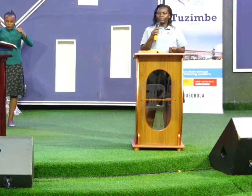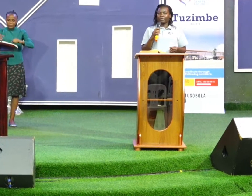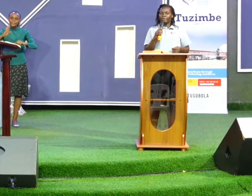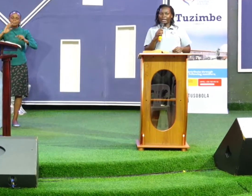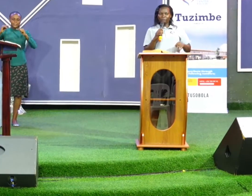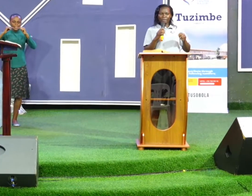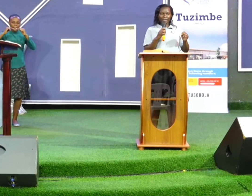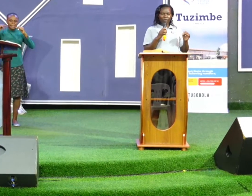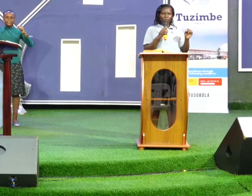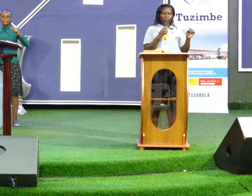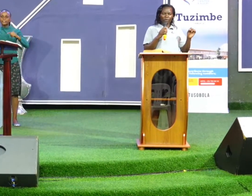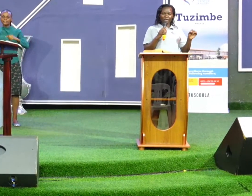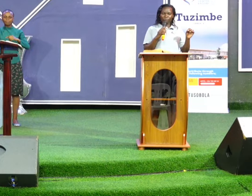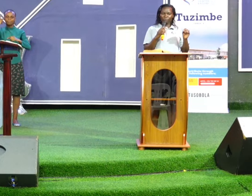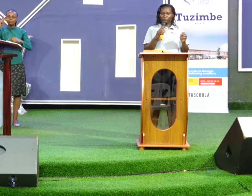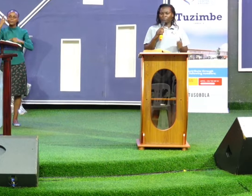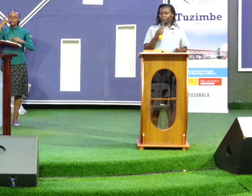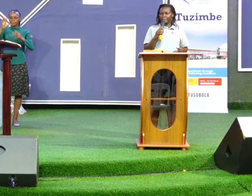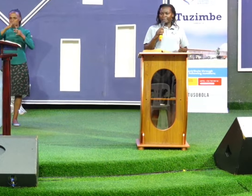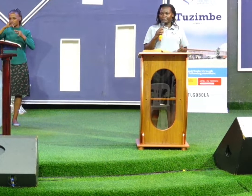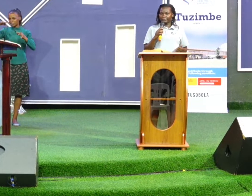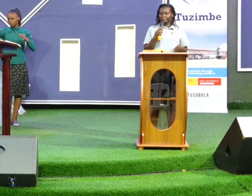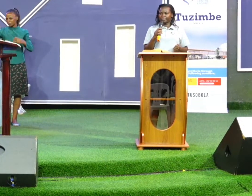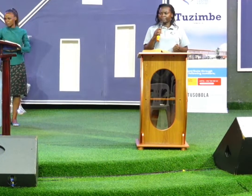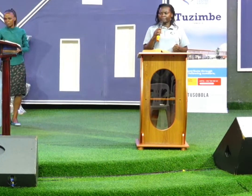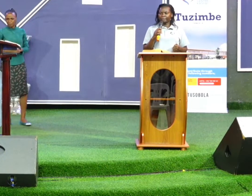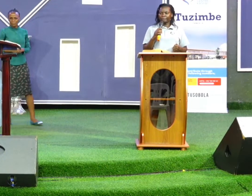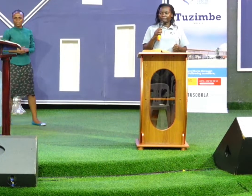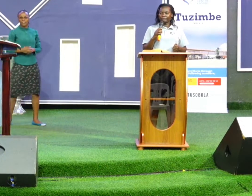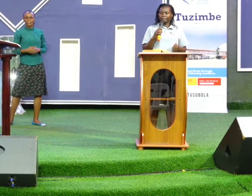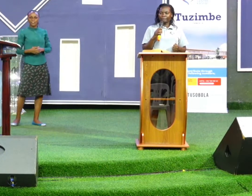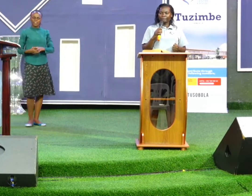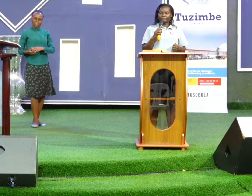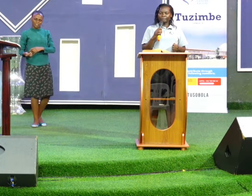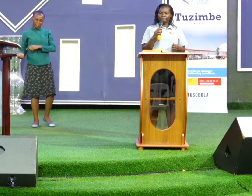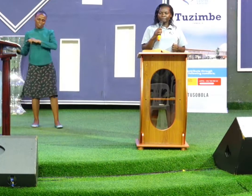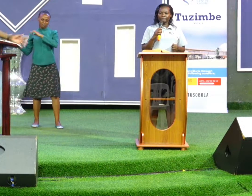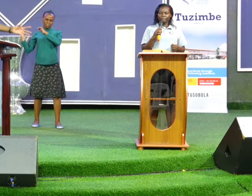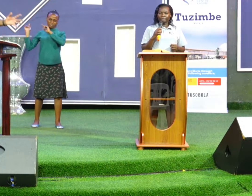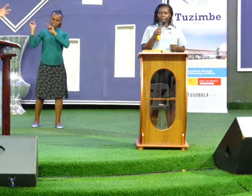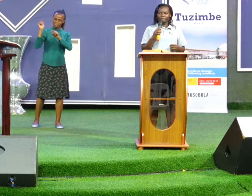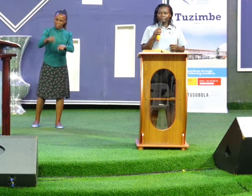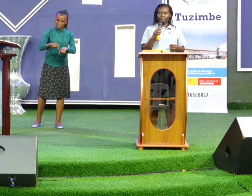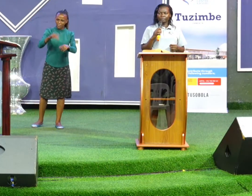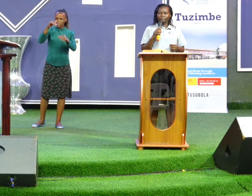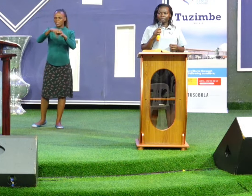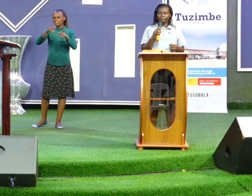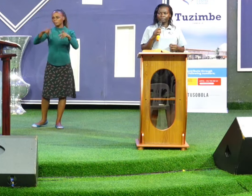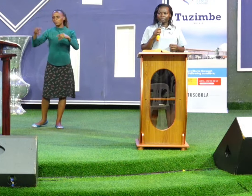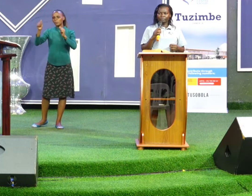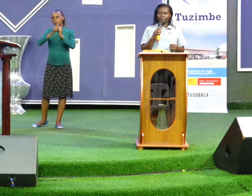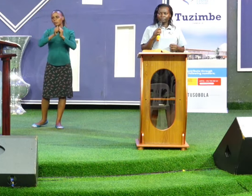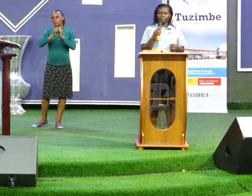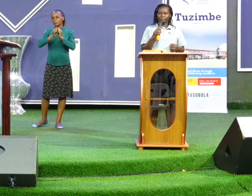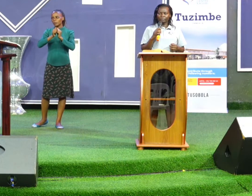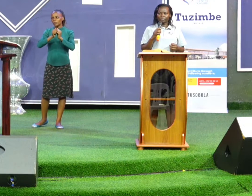Perizzite spirit. Naye tuteekeddwa okulwana n'omwoyo gw'omuperezi. The one that came in the people who came with the, it's not the minority